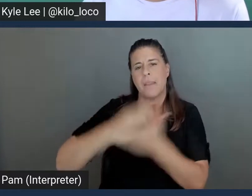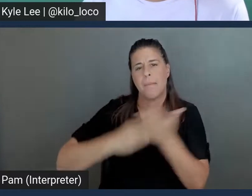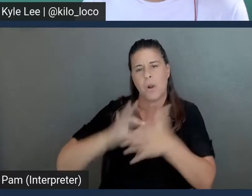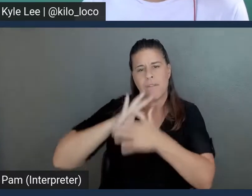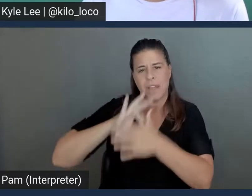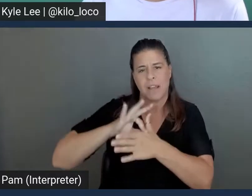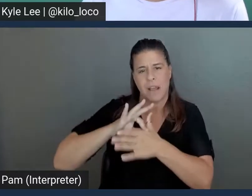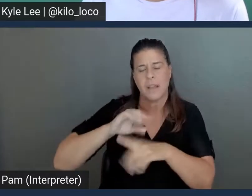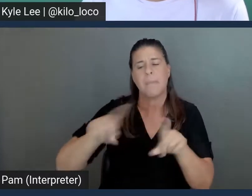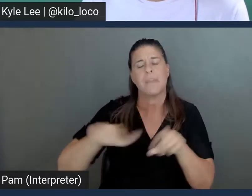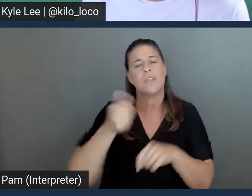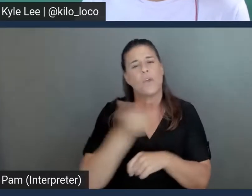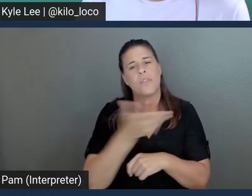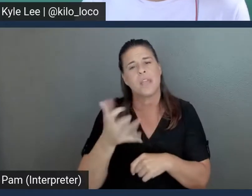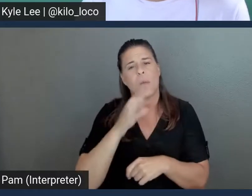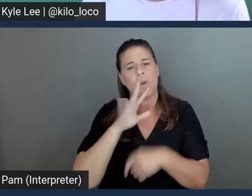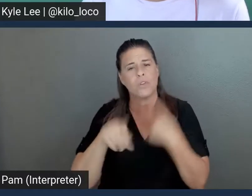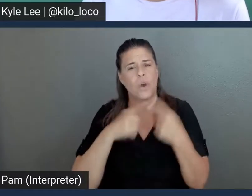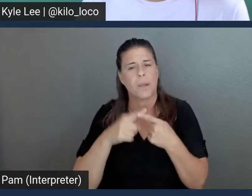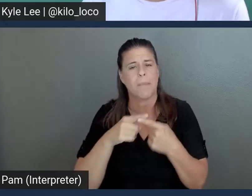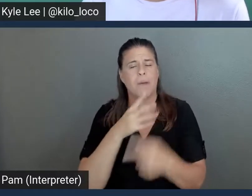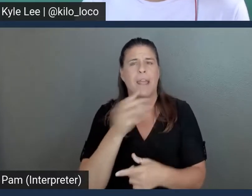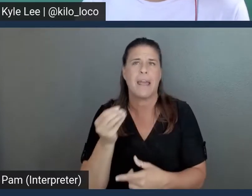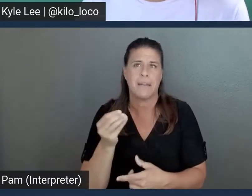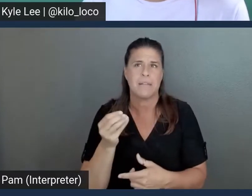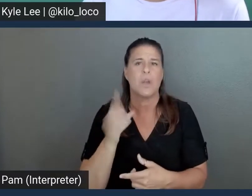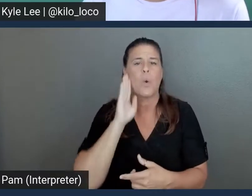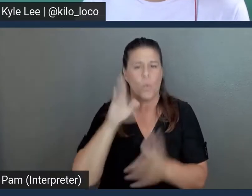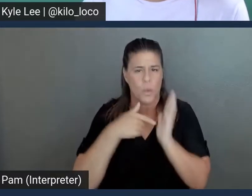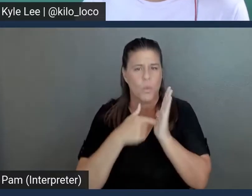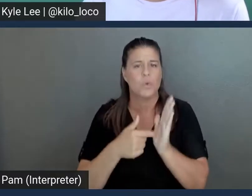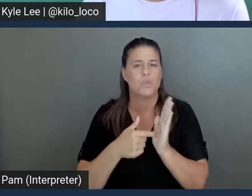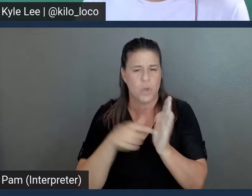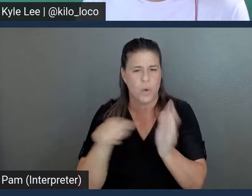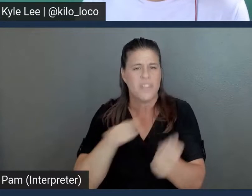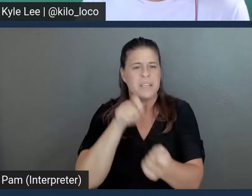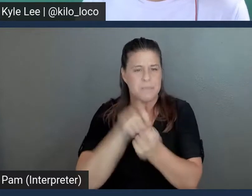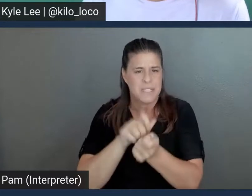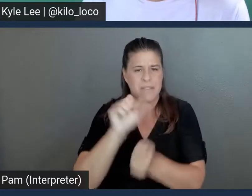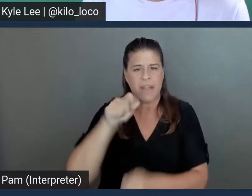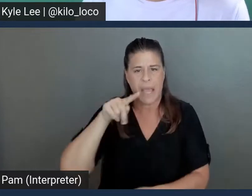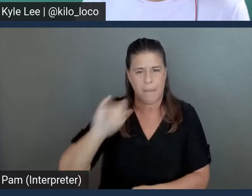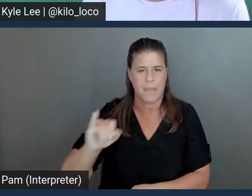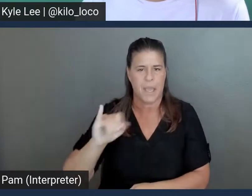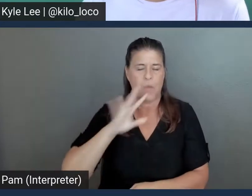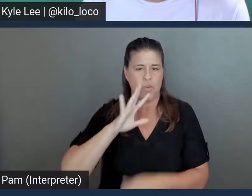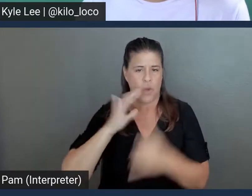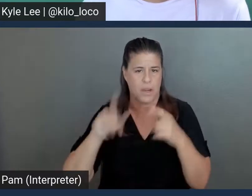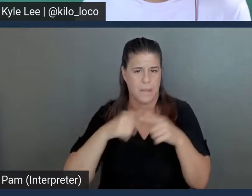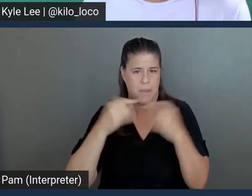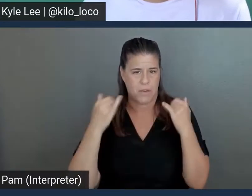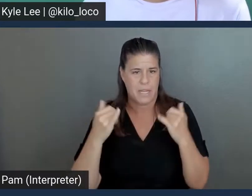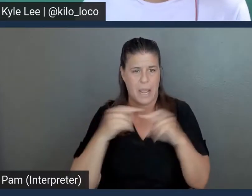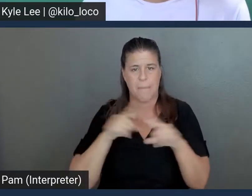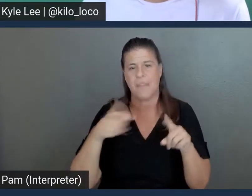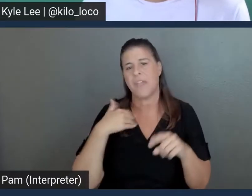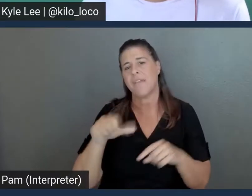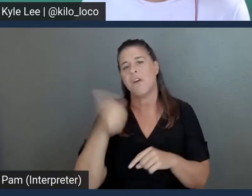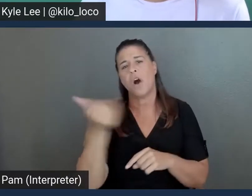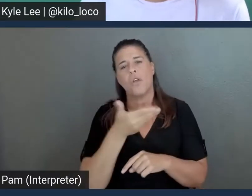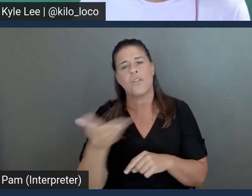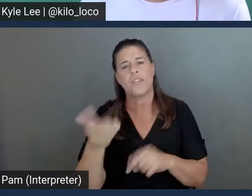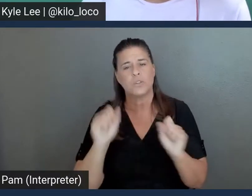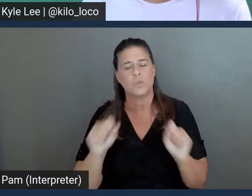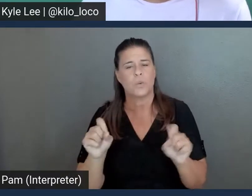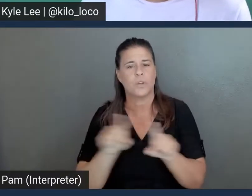content. But the other thing I want to talk about, and we'll be showing the specific API we're talking about today, but there's other things you can